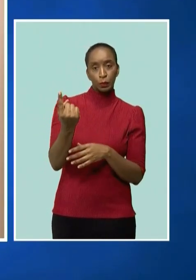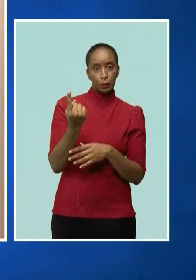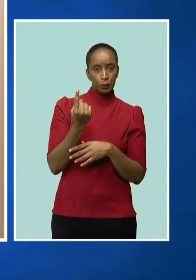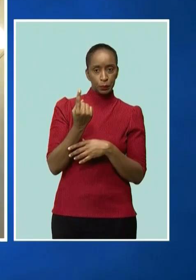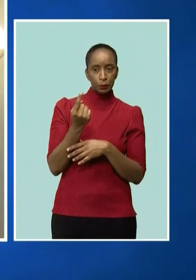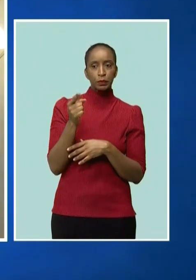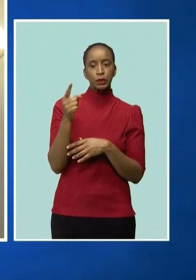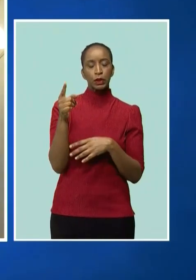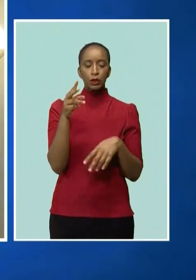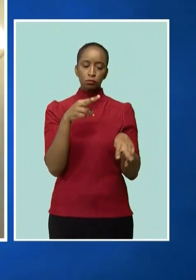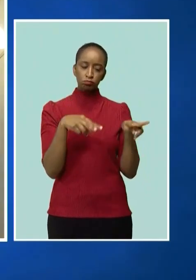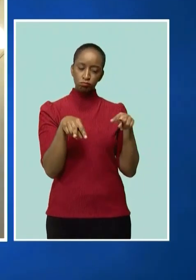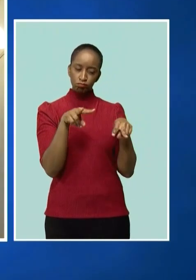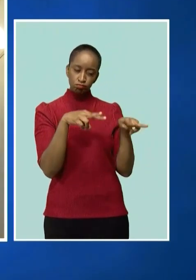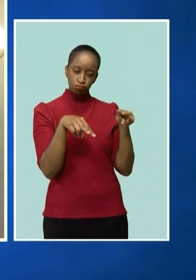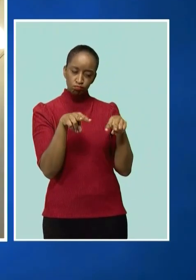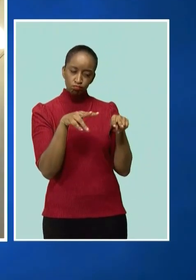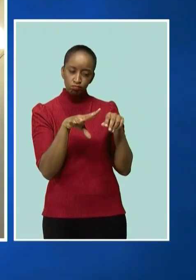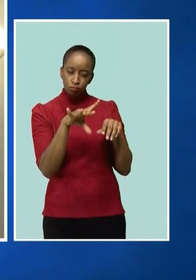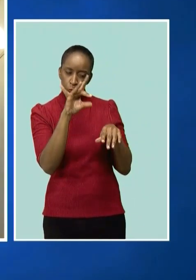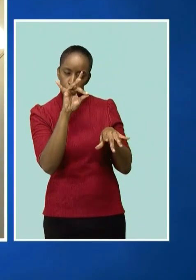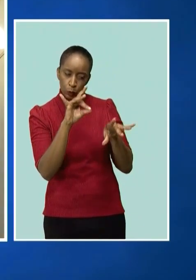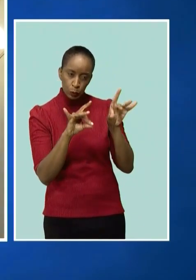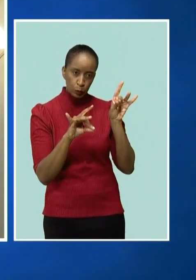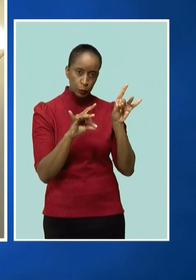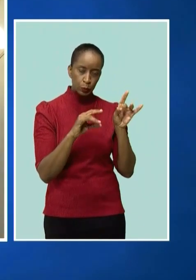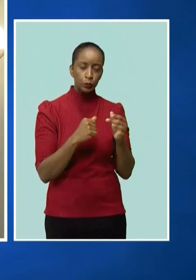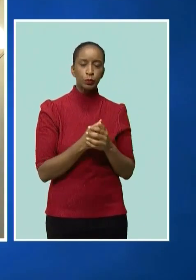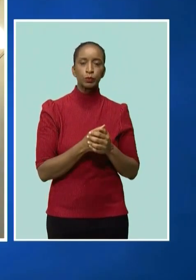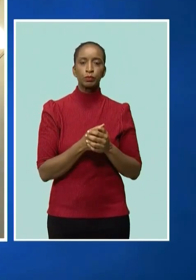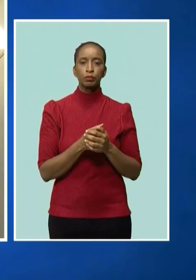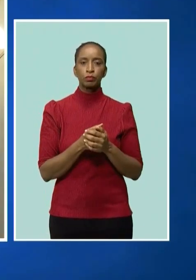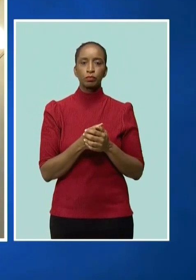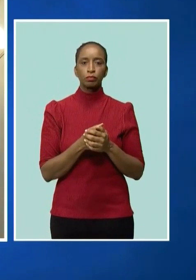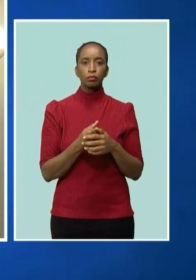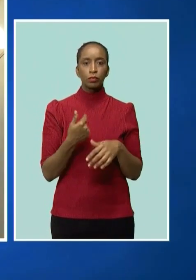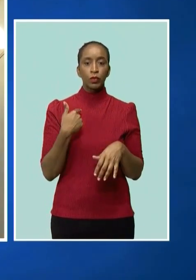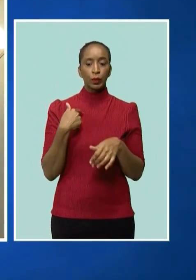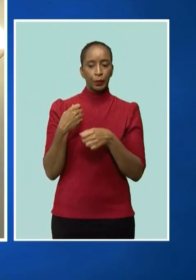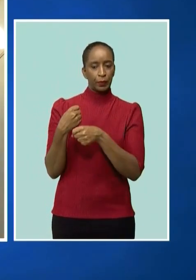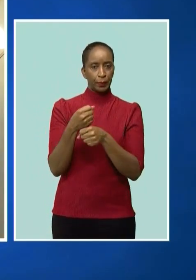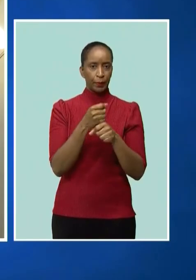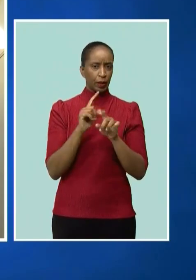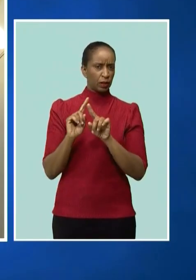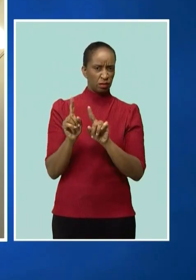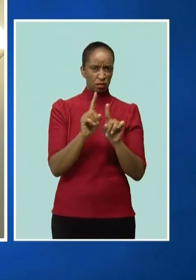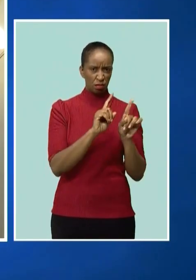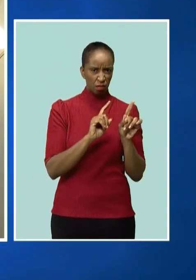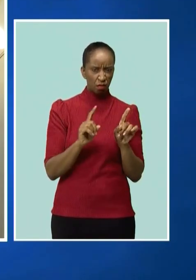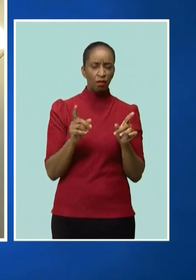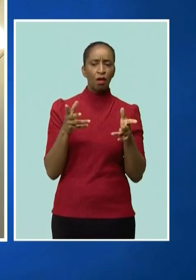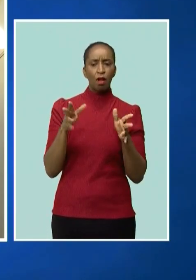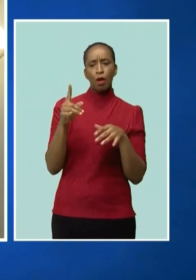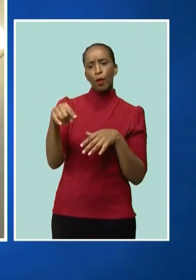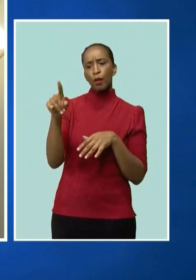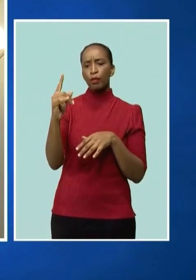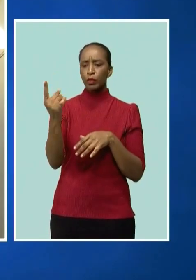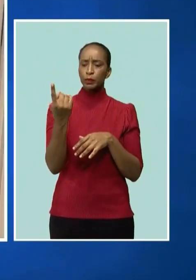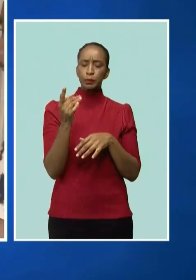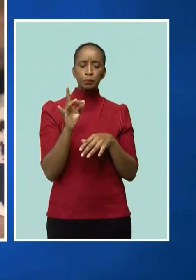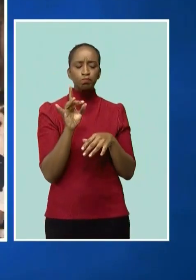for themselves the variety that I offer, from the variety that I offer on the things that they would